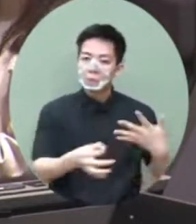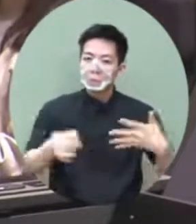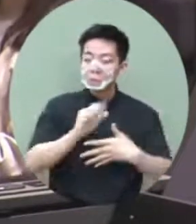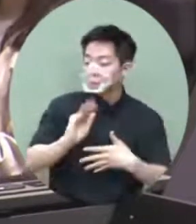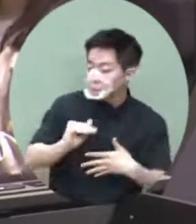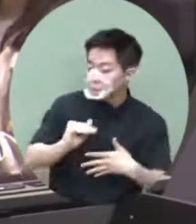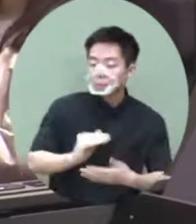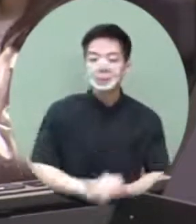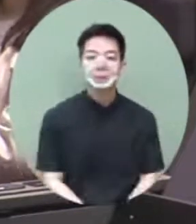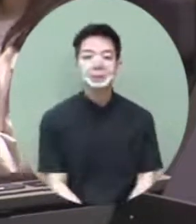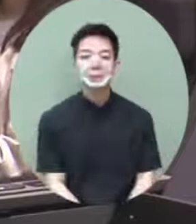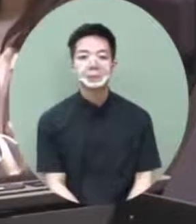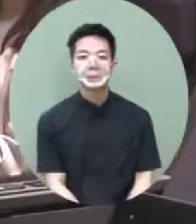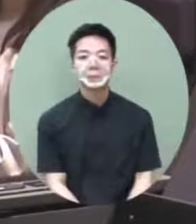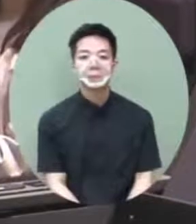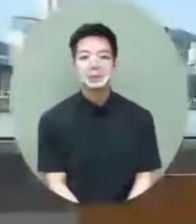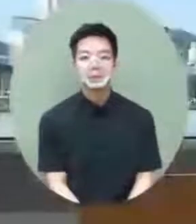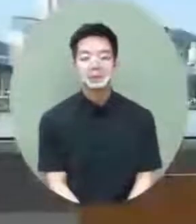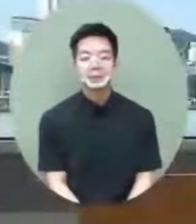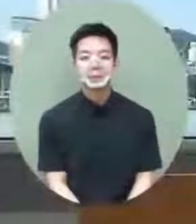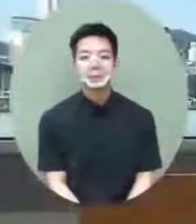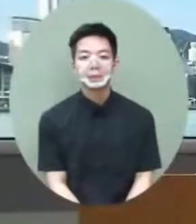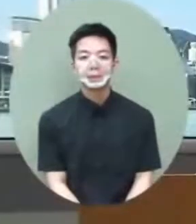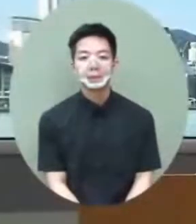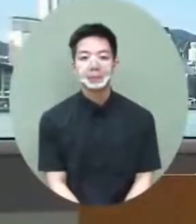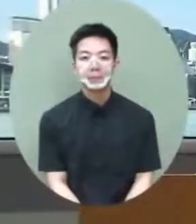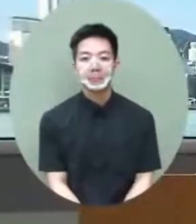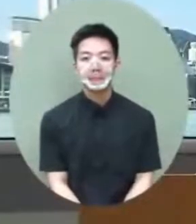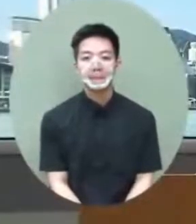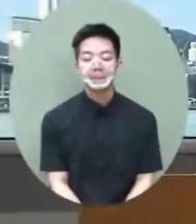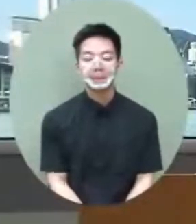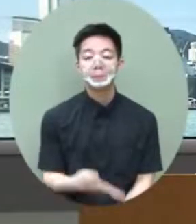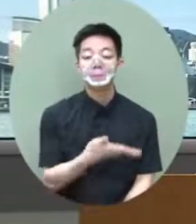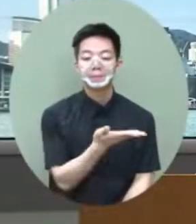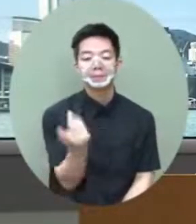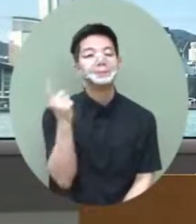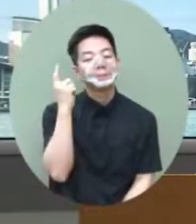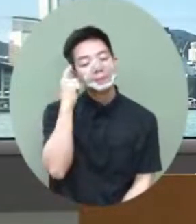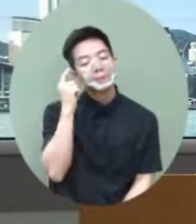your collaboration with the team, and has the level of care been improved?